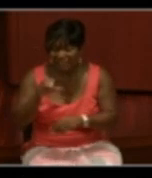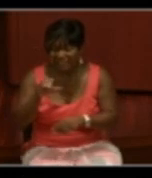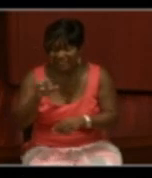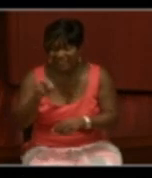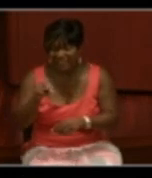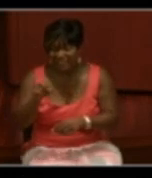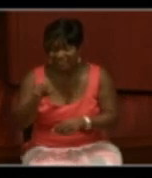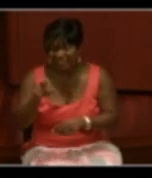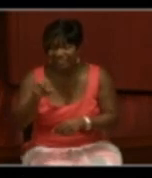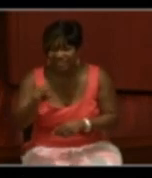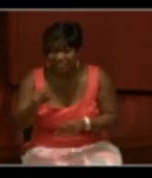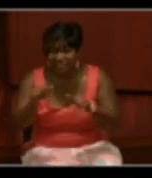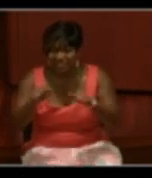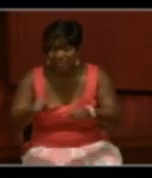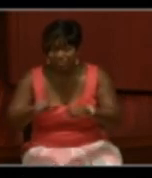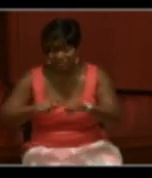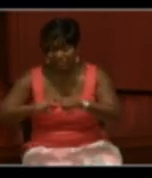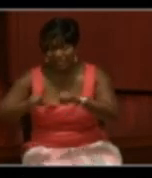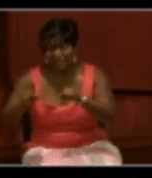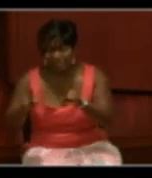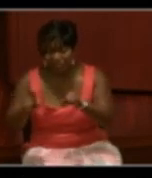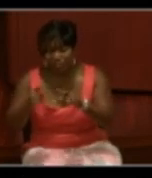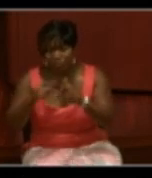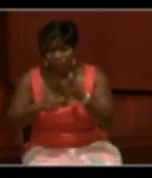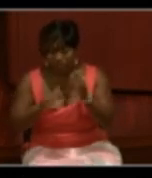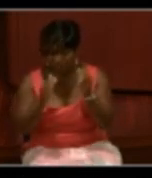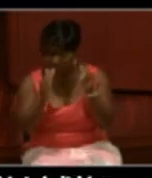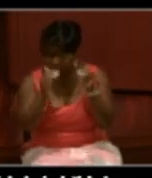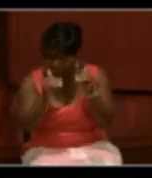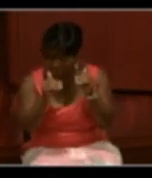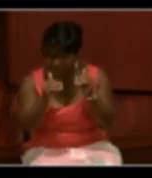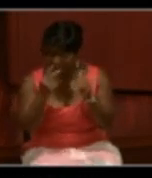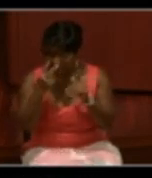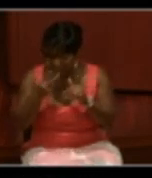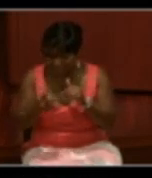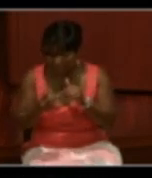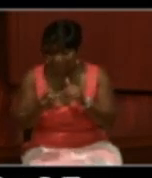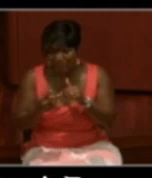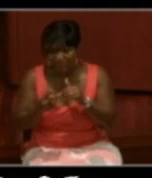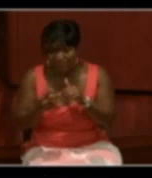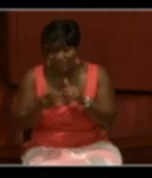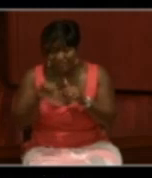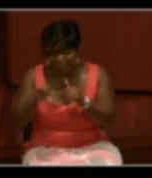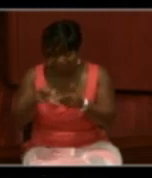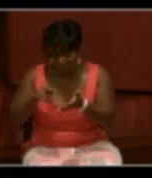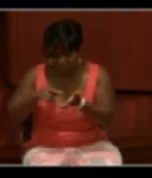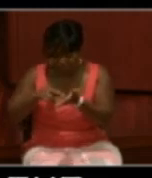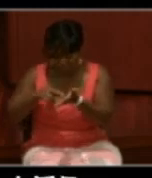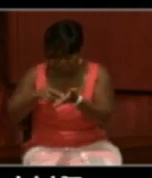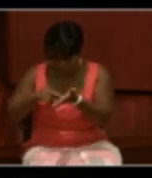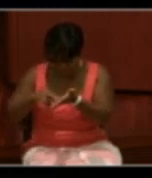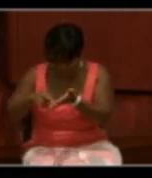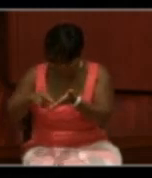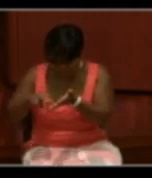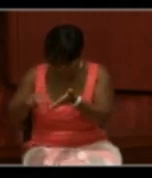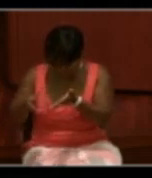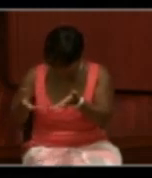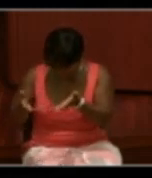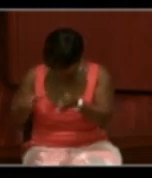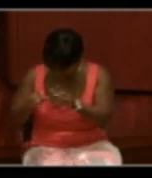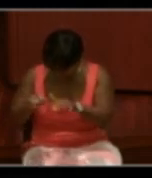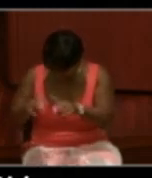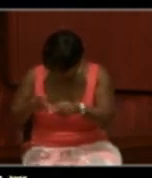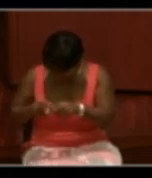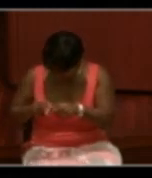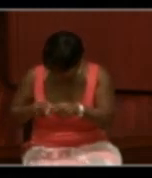differ from how you're expecting the name to appear. And if you're keying that name in and